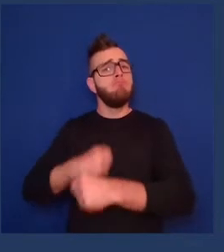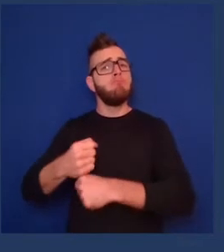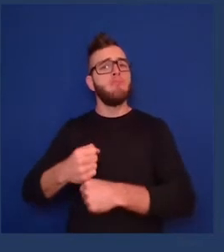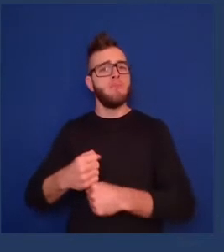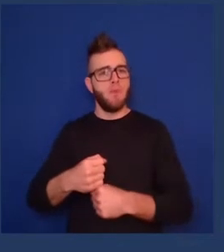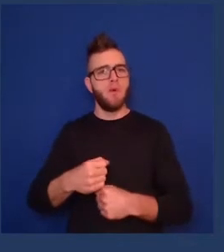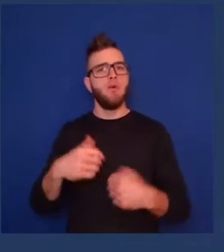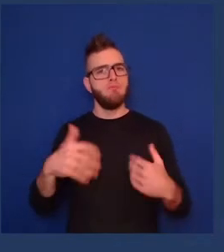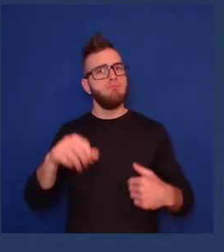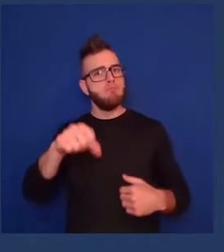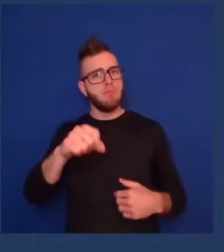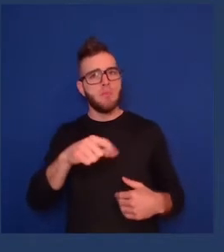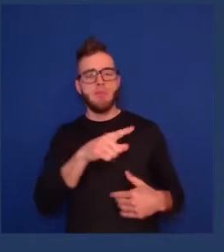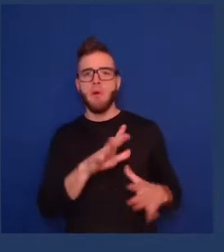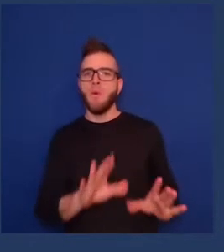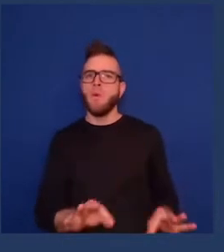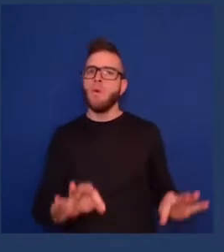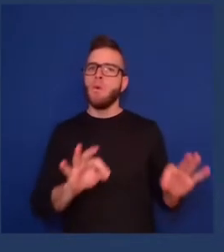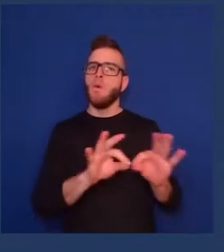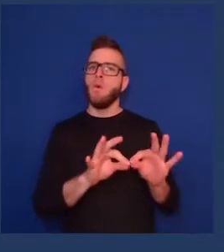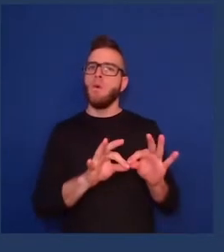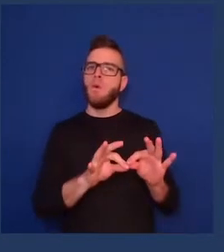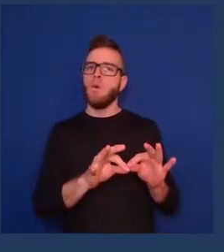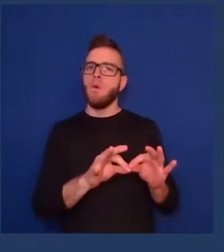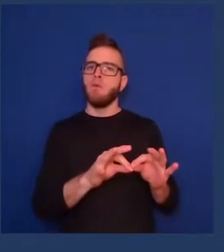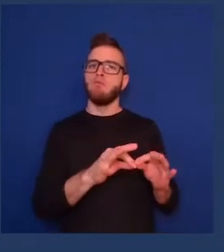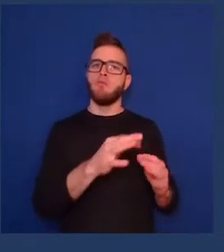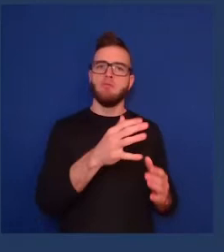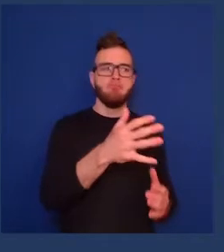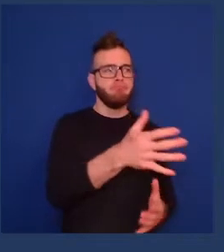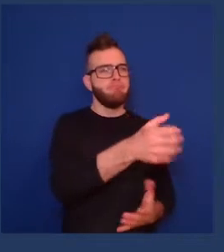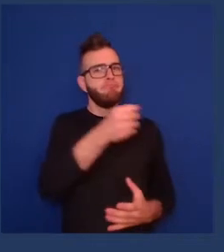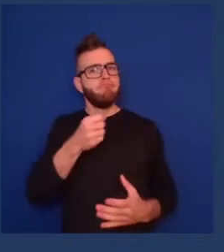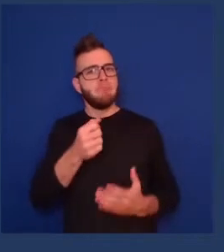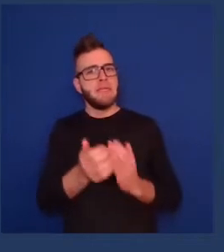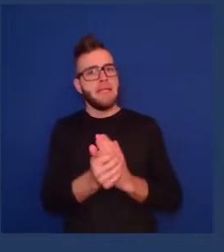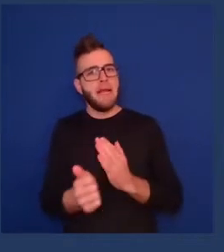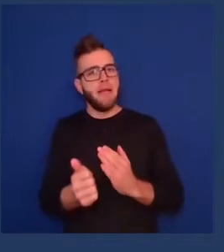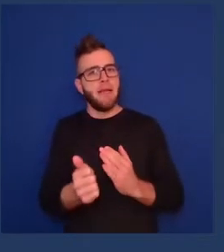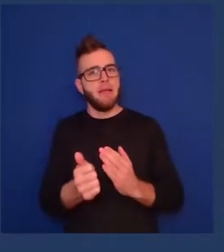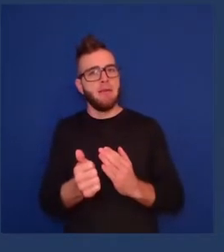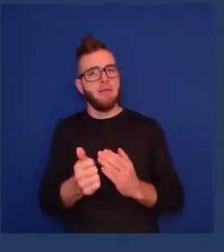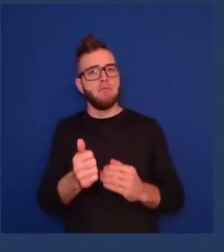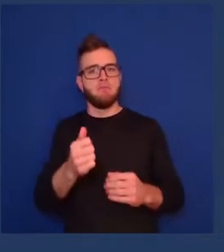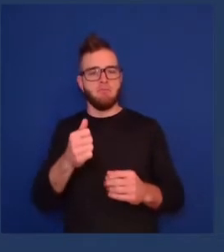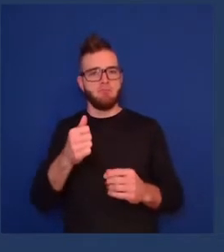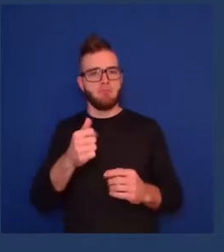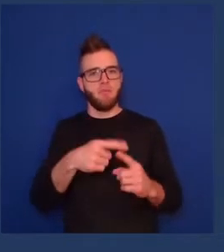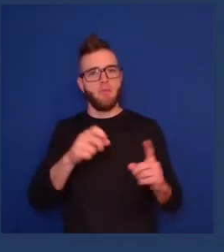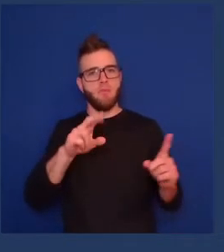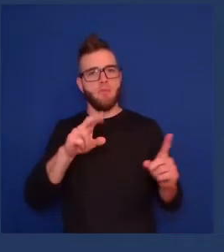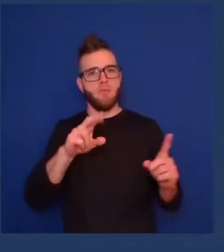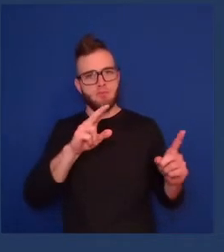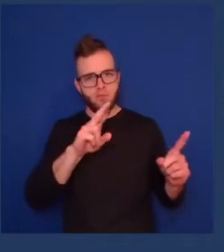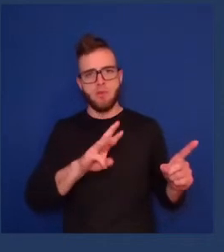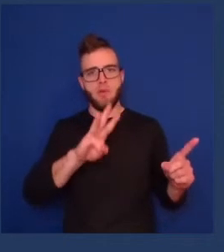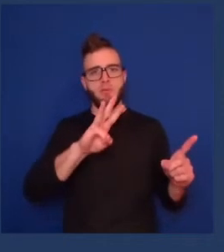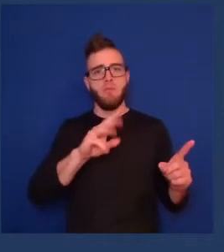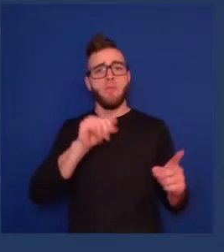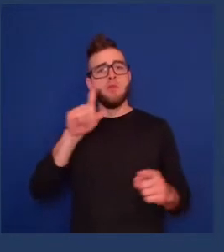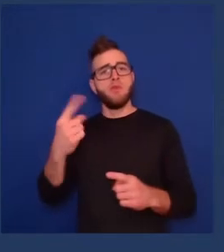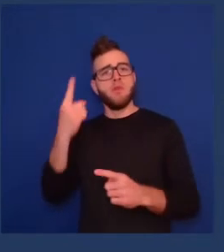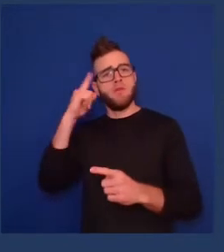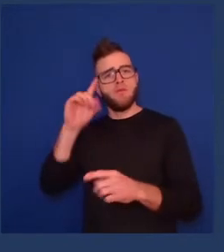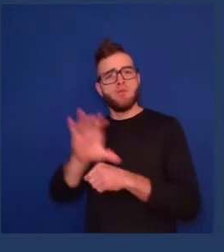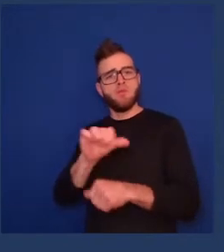just how extraordinary it has been to bring talent to Microsoft out of the university, not just the Department